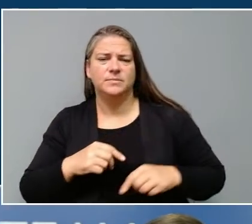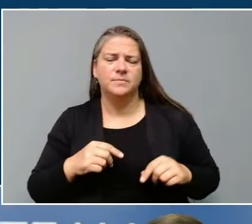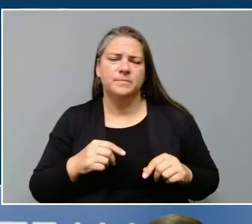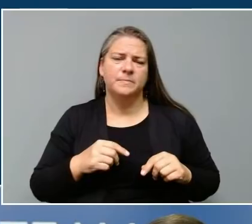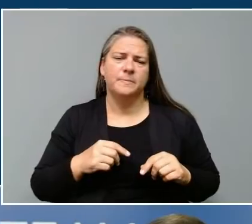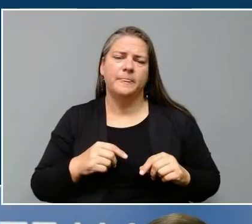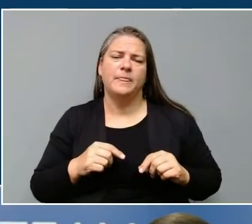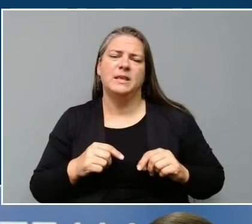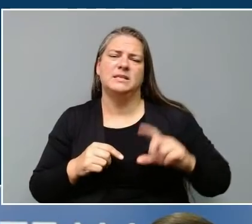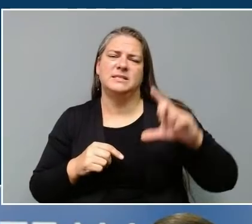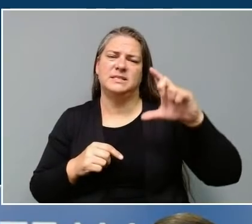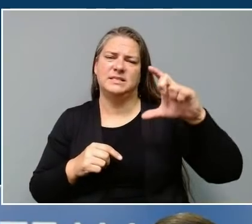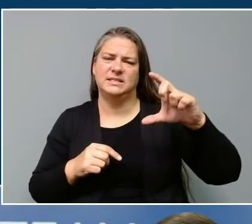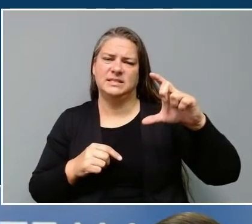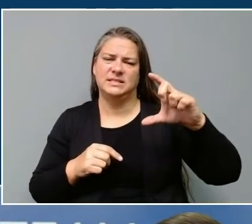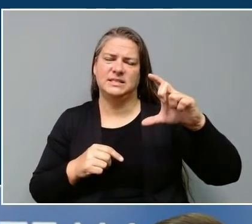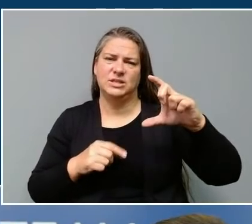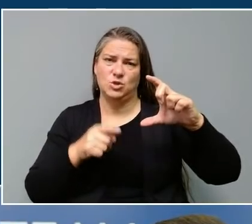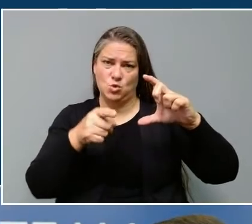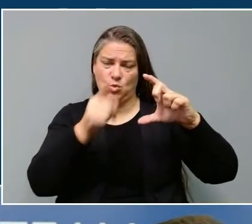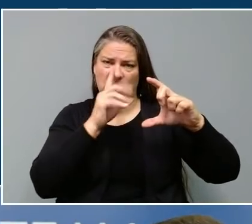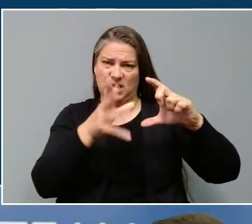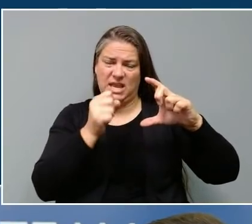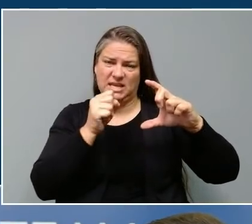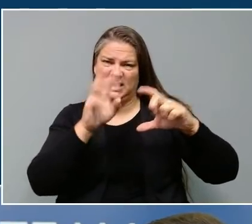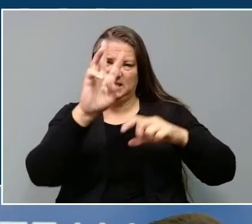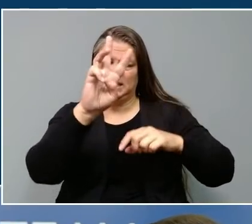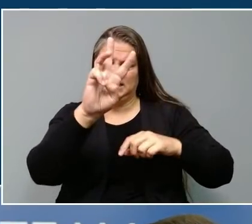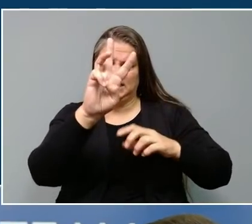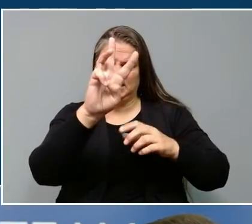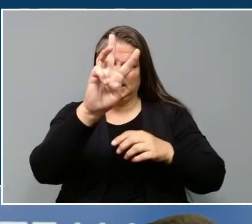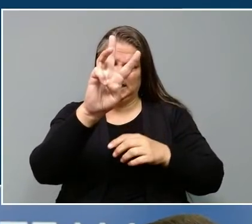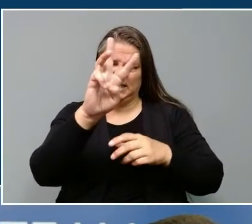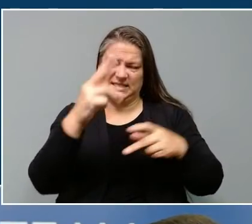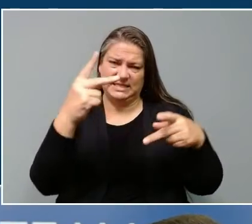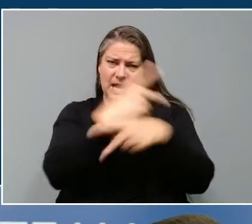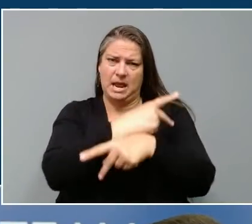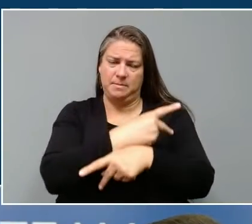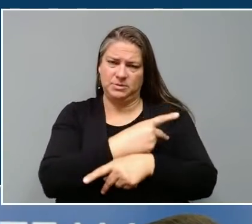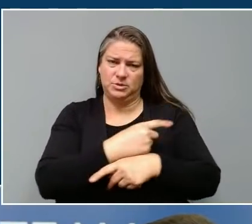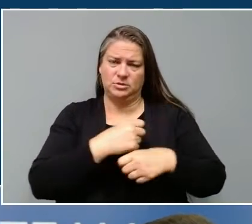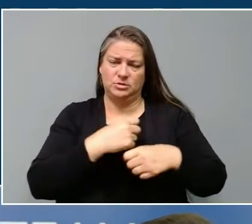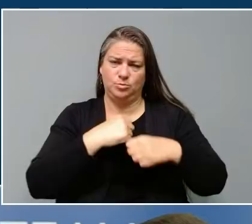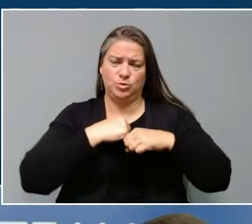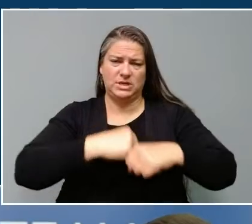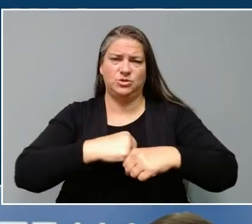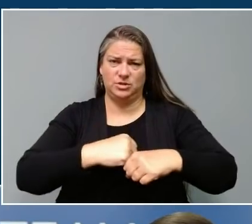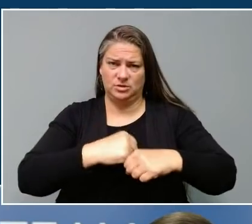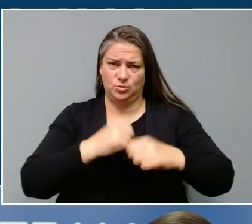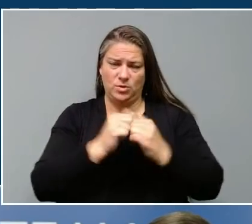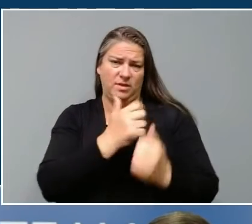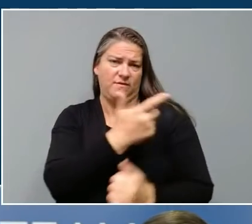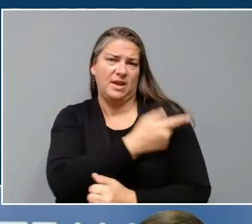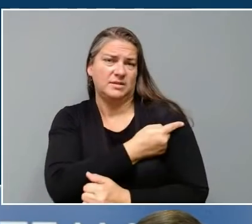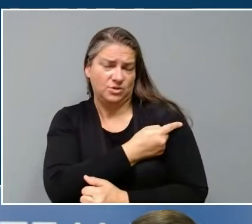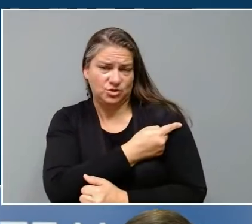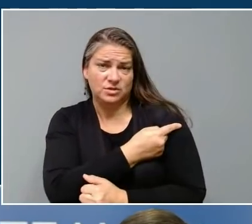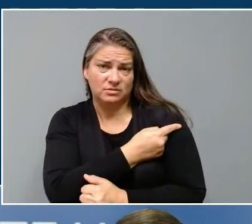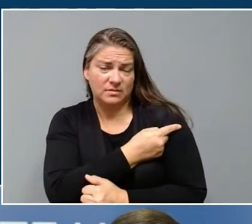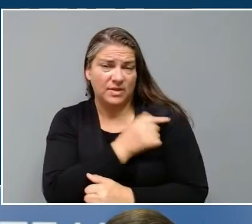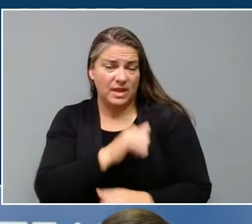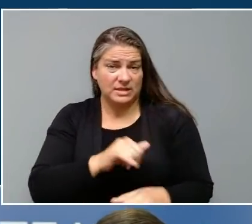the protection. That's what you get. You get a 6-fold protection against, this is the Delta